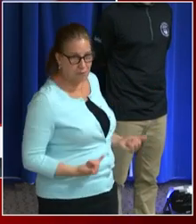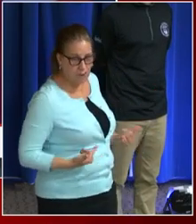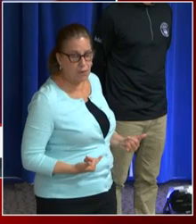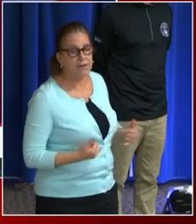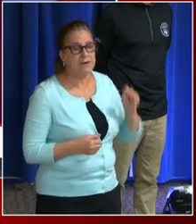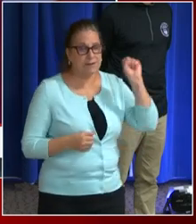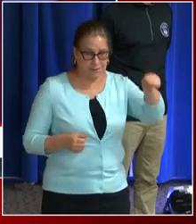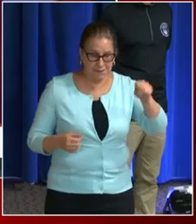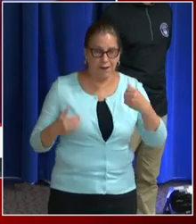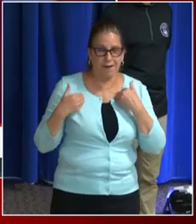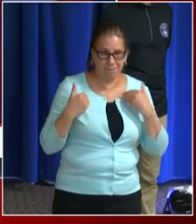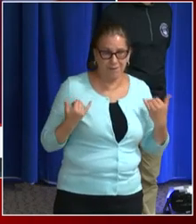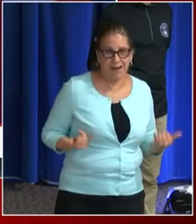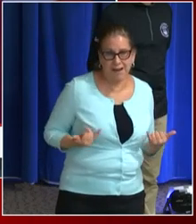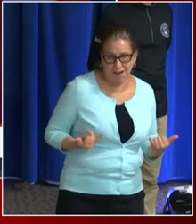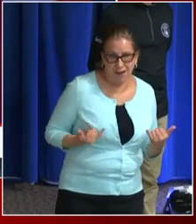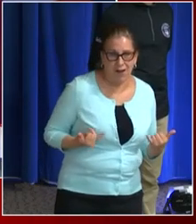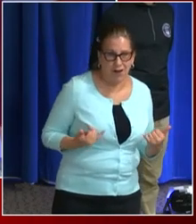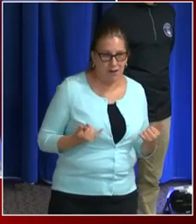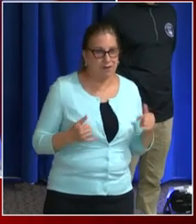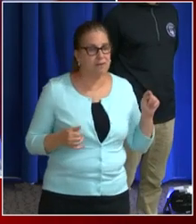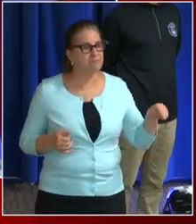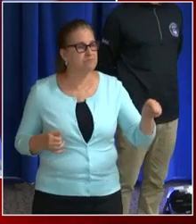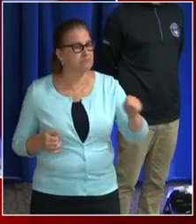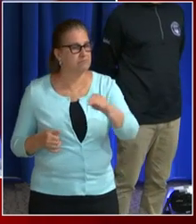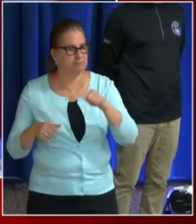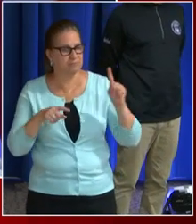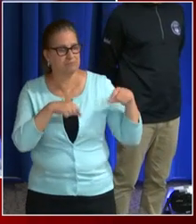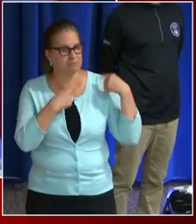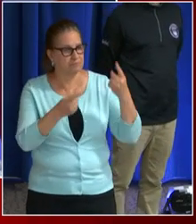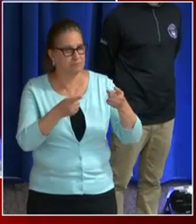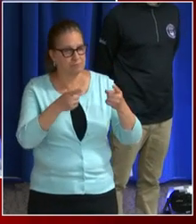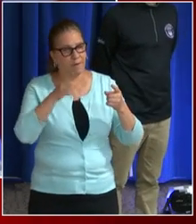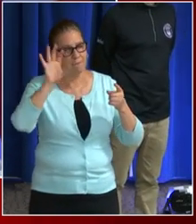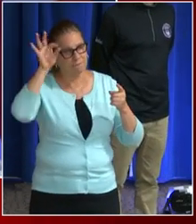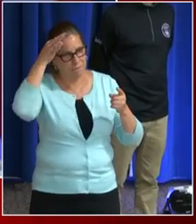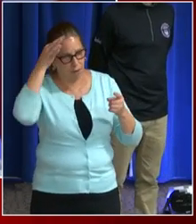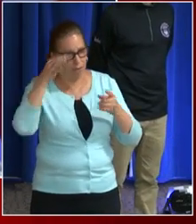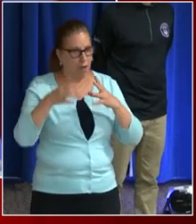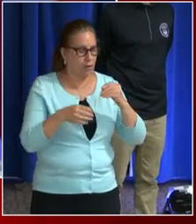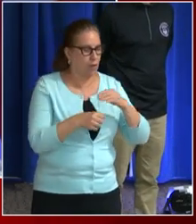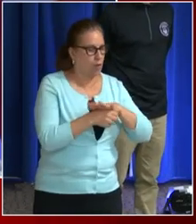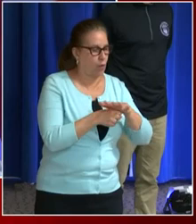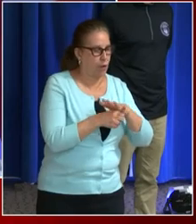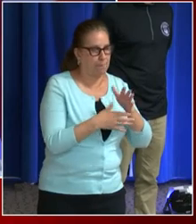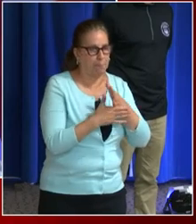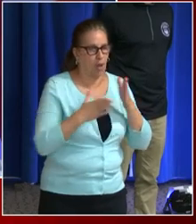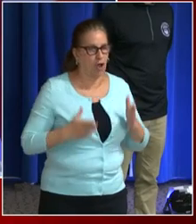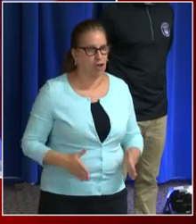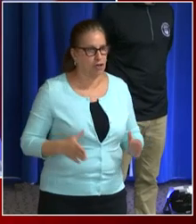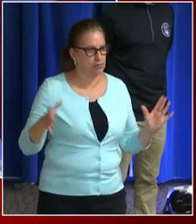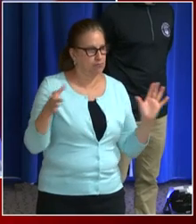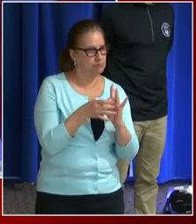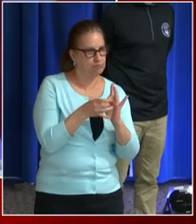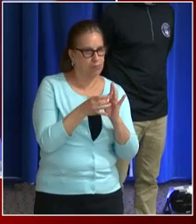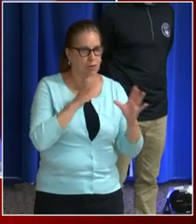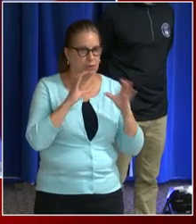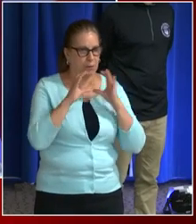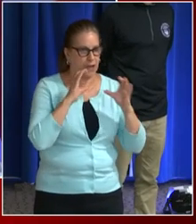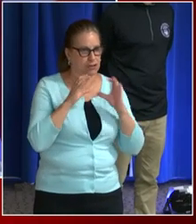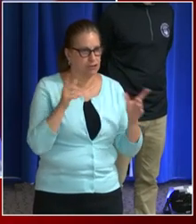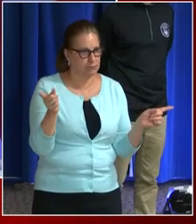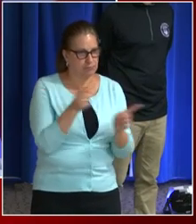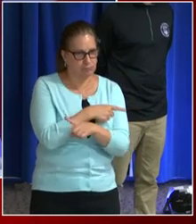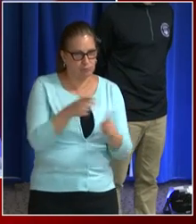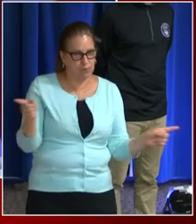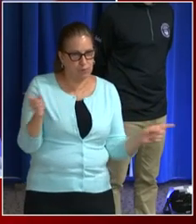command posts set up throughout the city where federal and local partners can communicate, including our JOC at police headquarters.